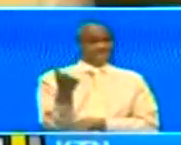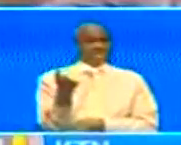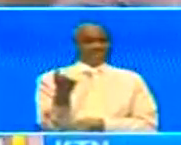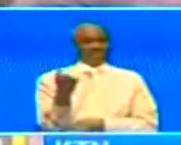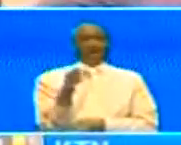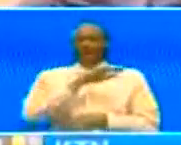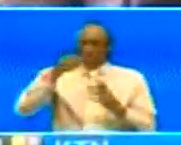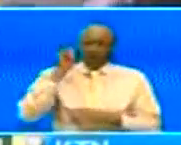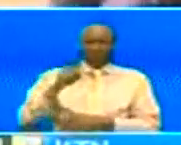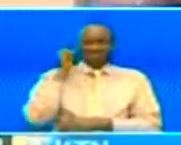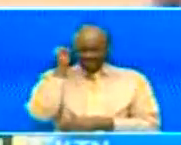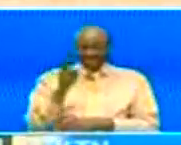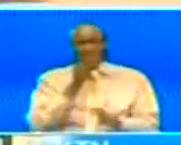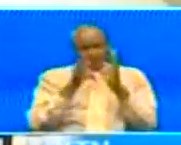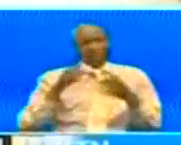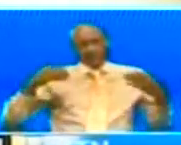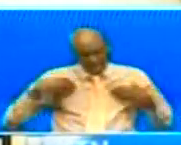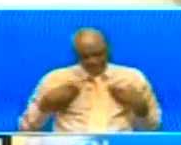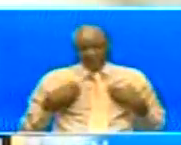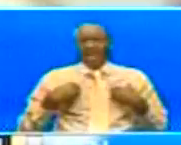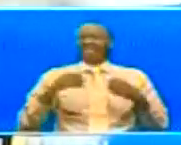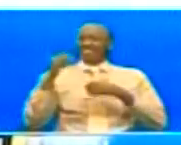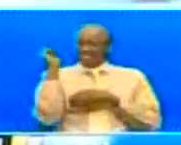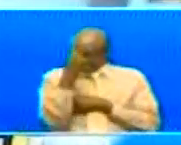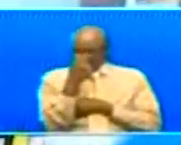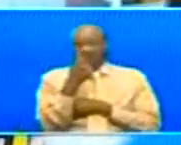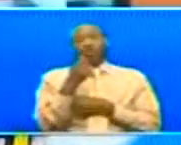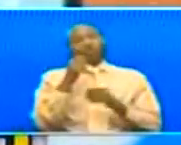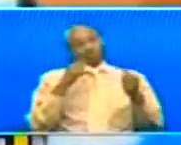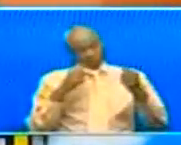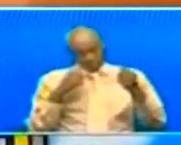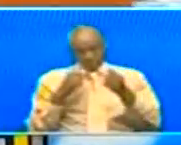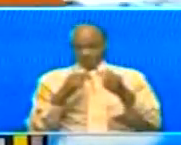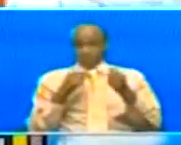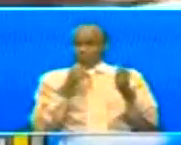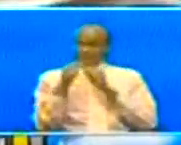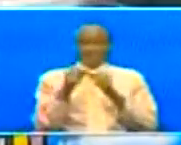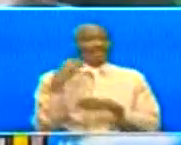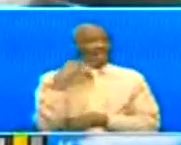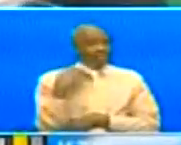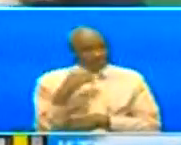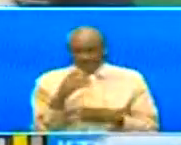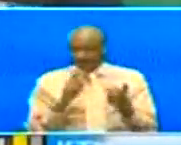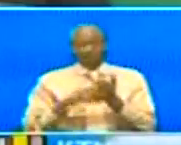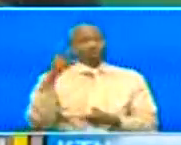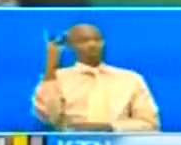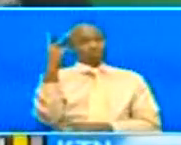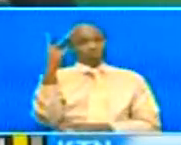all understand the strategies that we put in place as a country. One, to fight crime.